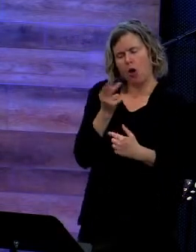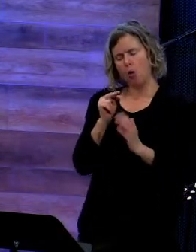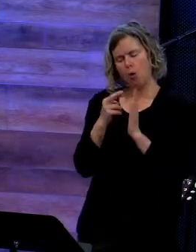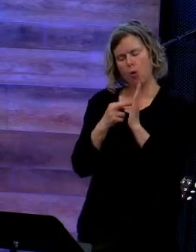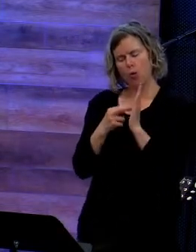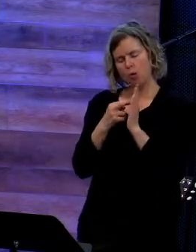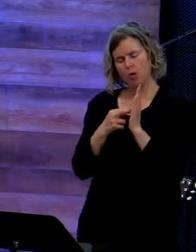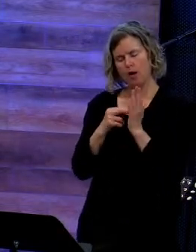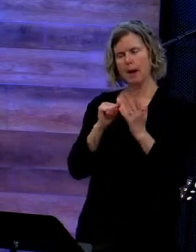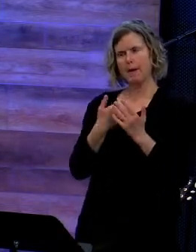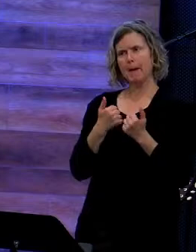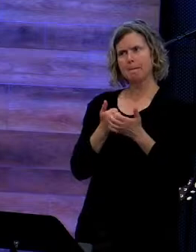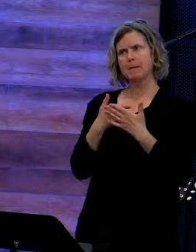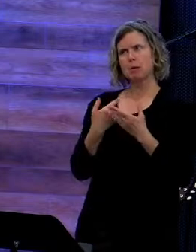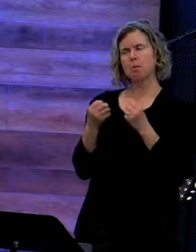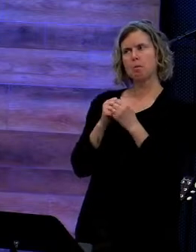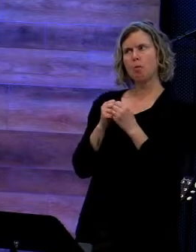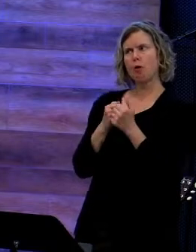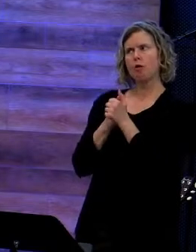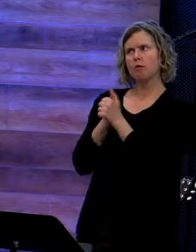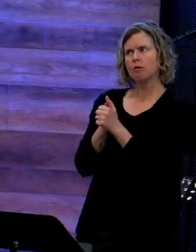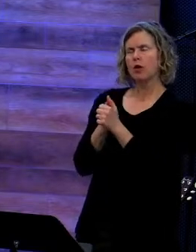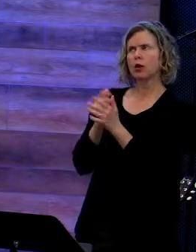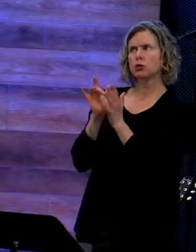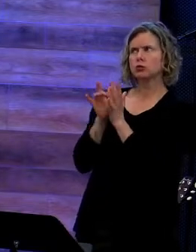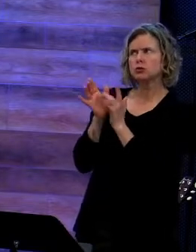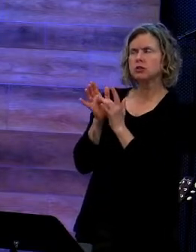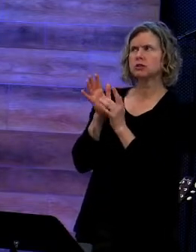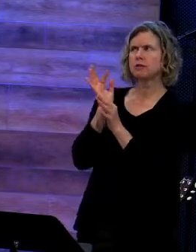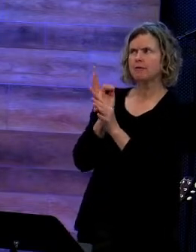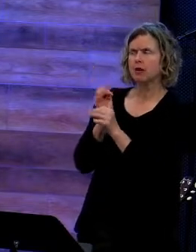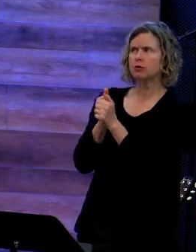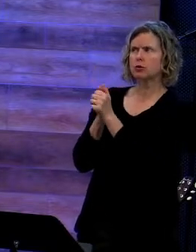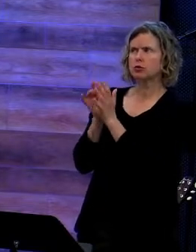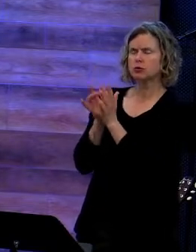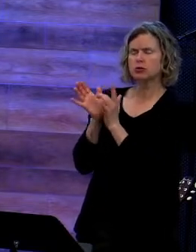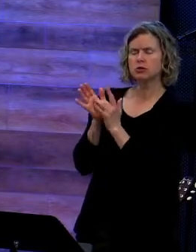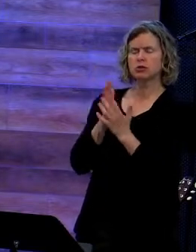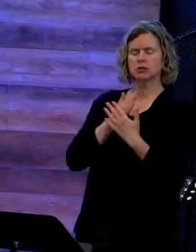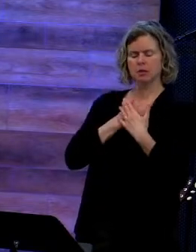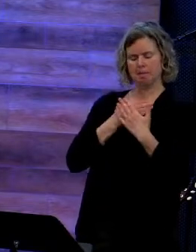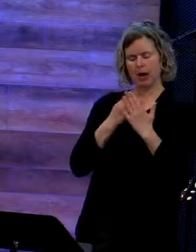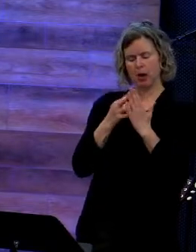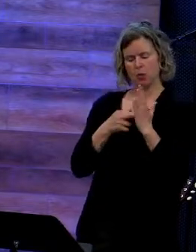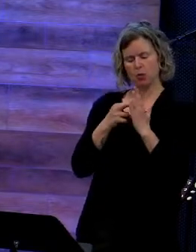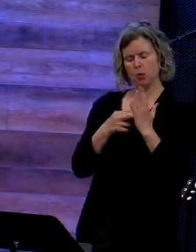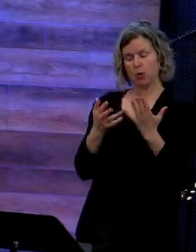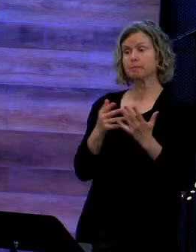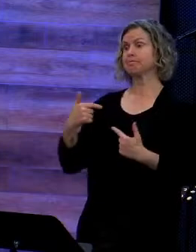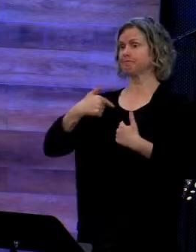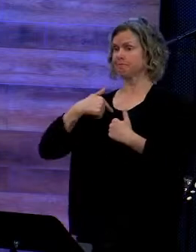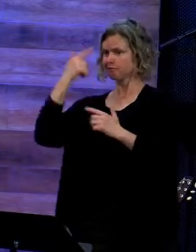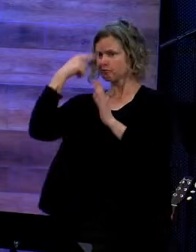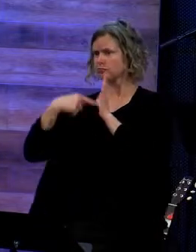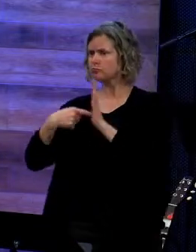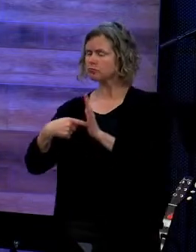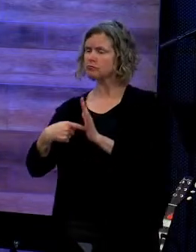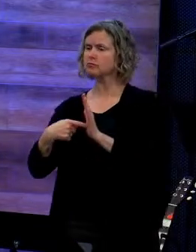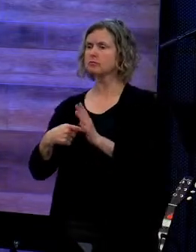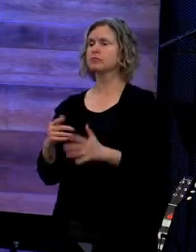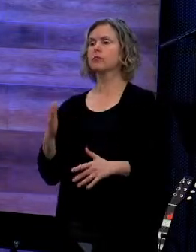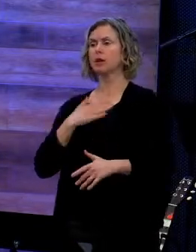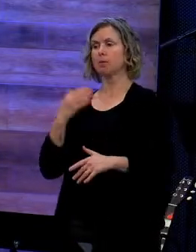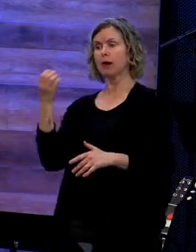for example, for me, when I can, I try and turn my phone off on Saturdays because my personal legalism is that I know that I